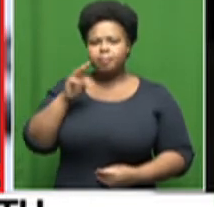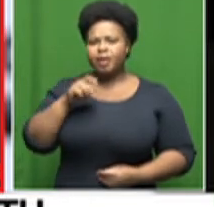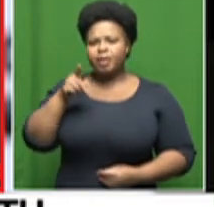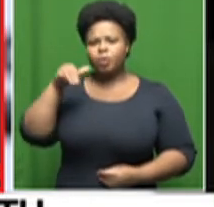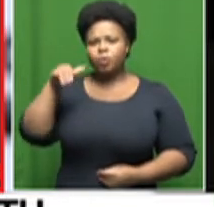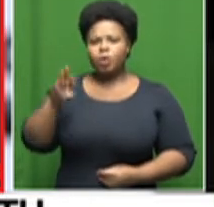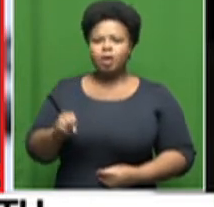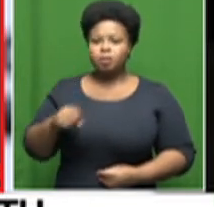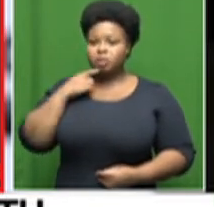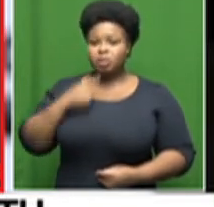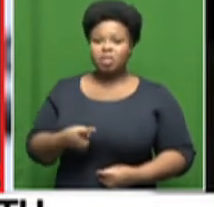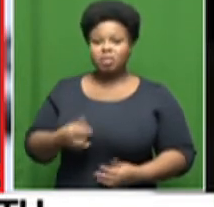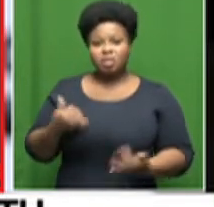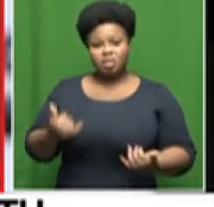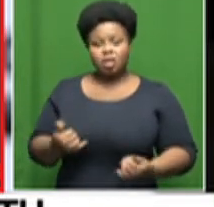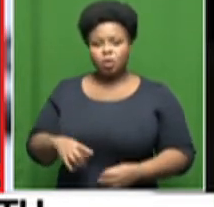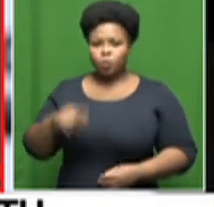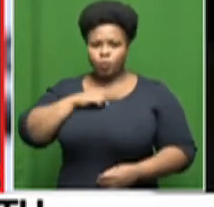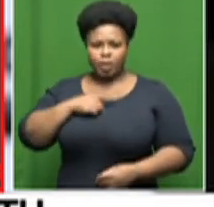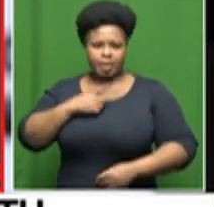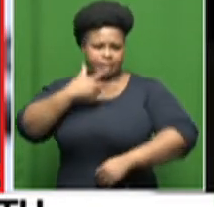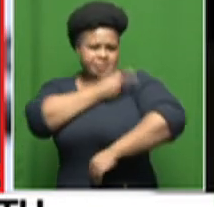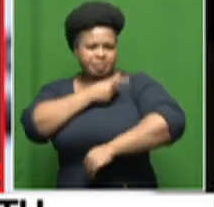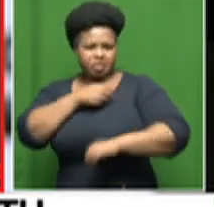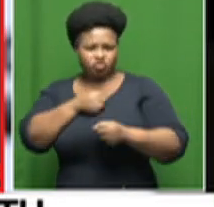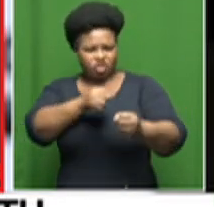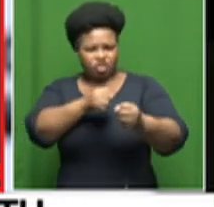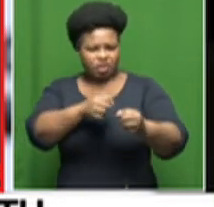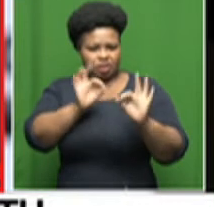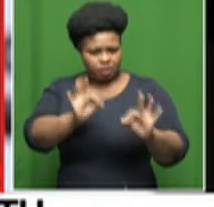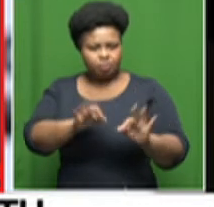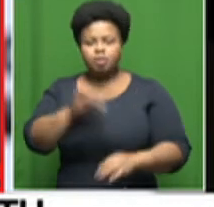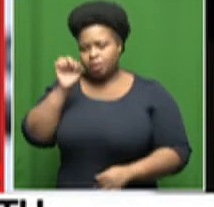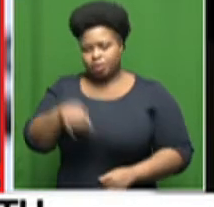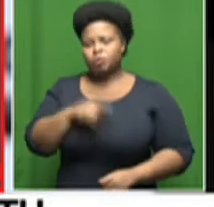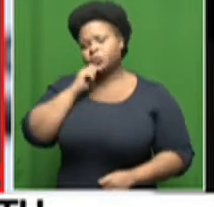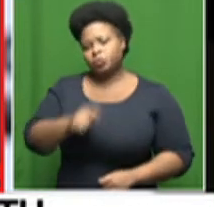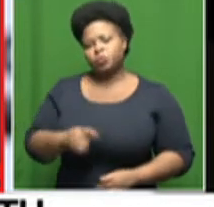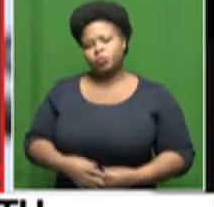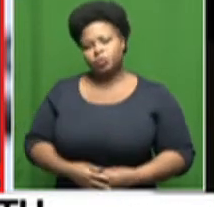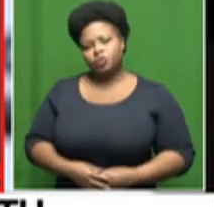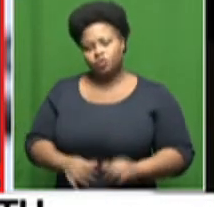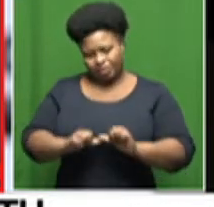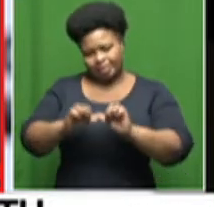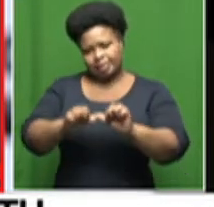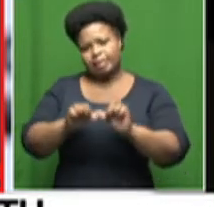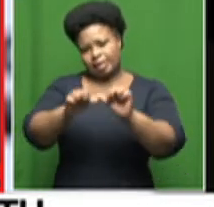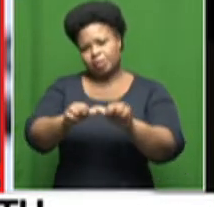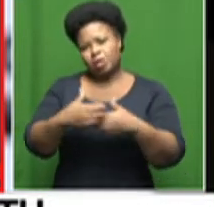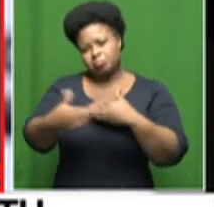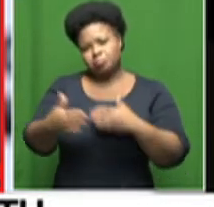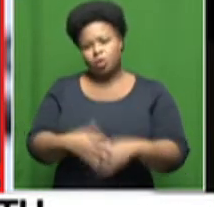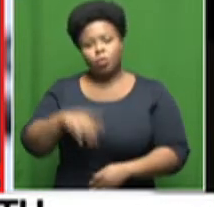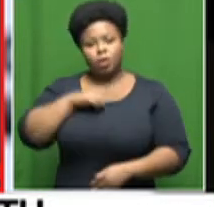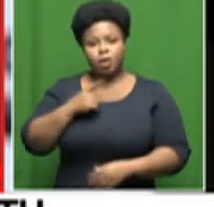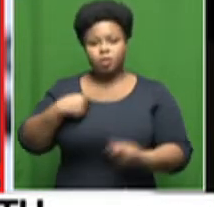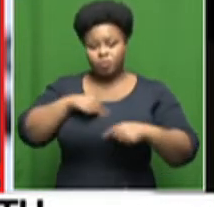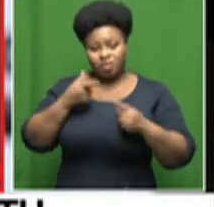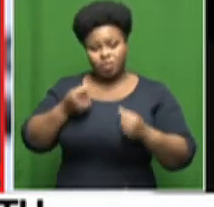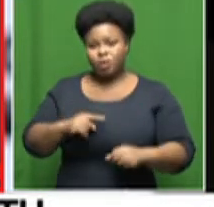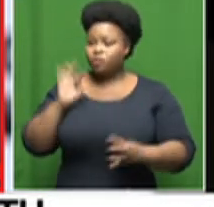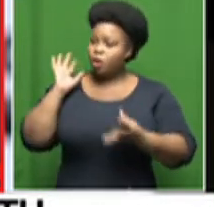was saying this is an agile, sustainable vaccination strategy. That's what it is, actually. What we have done, we've basically pulled everything that we've